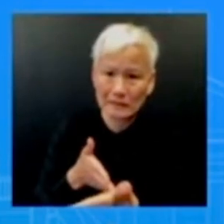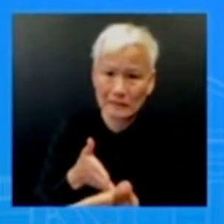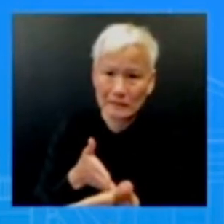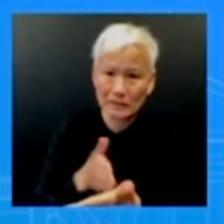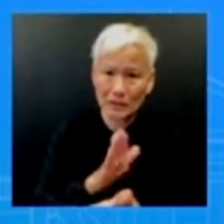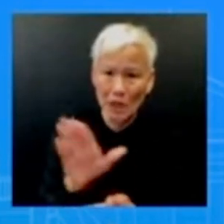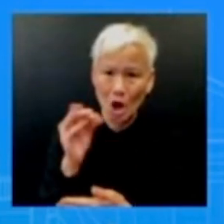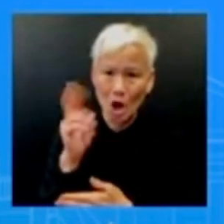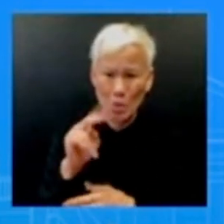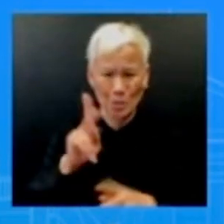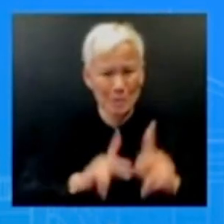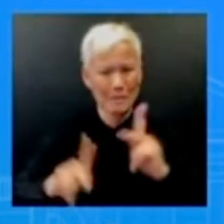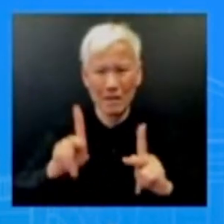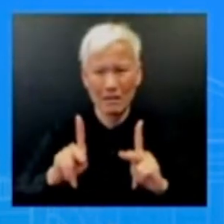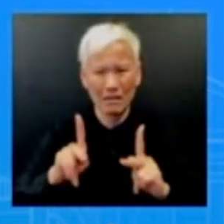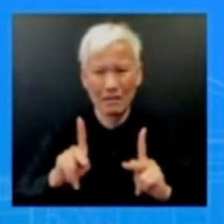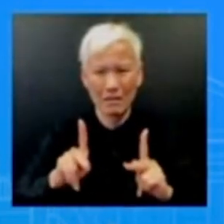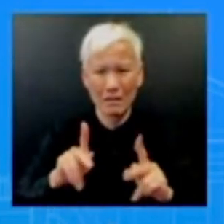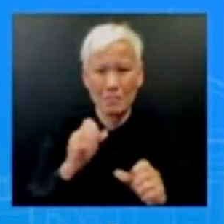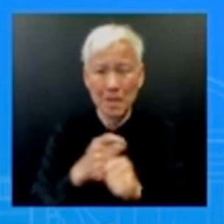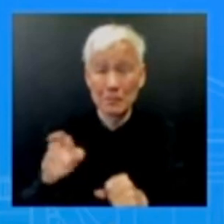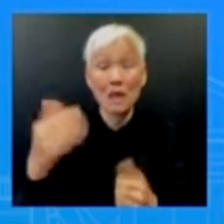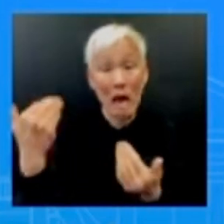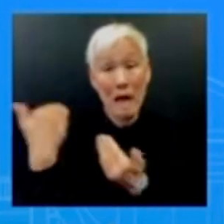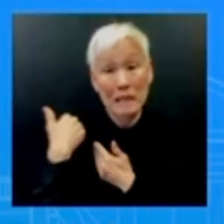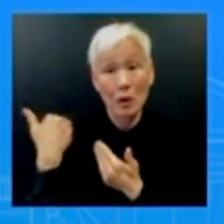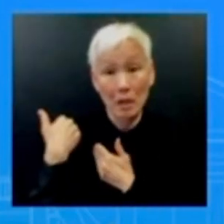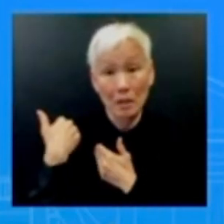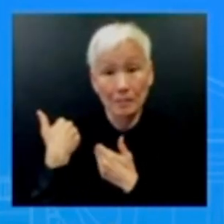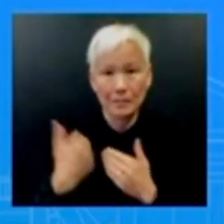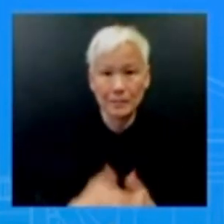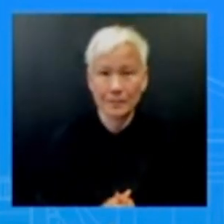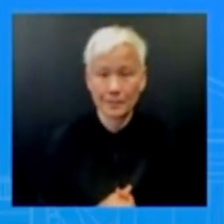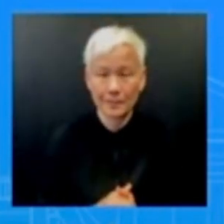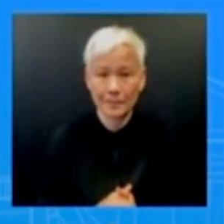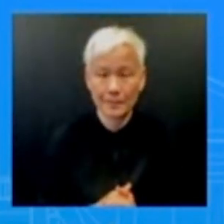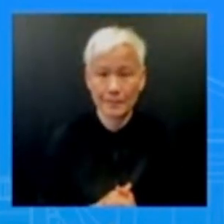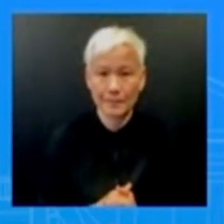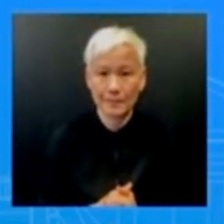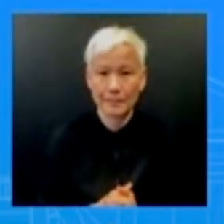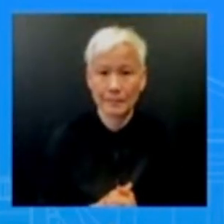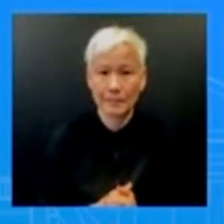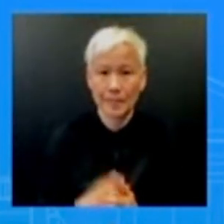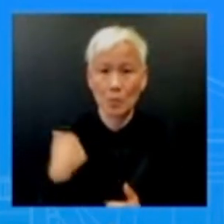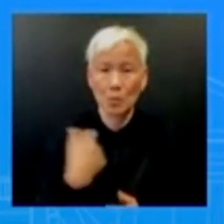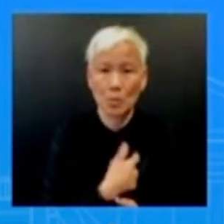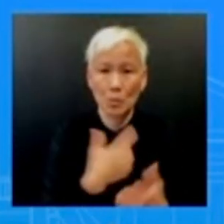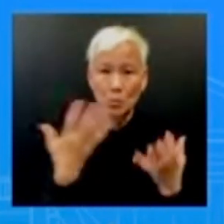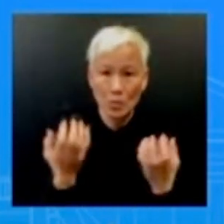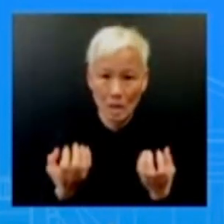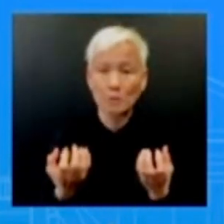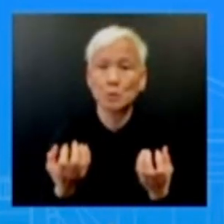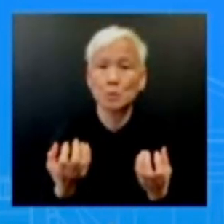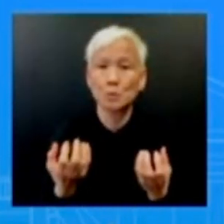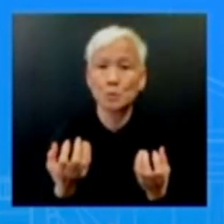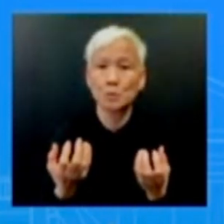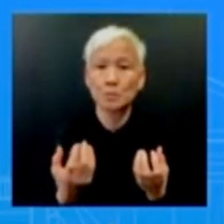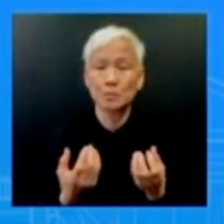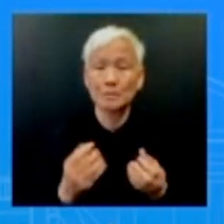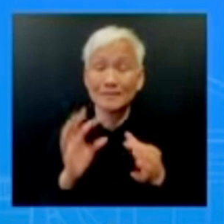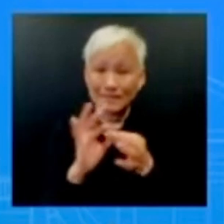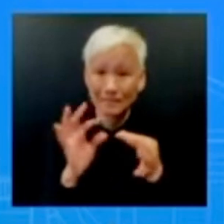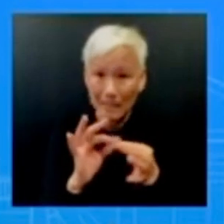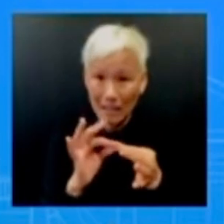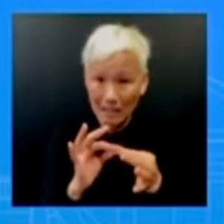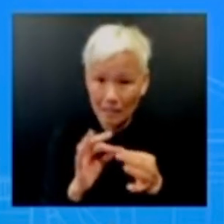a quick moment of personal privilege here. I just want to express our apologies to the press corps, to the folks watching at home for the display we saw earlier.